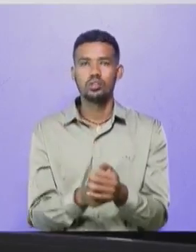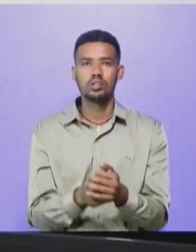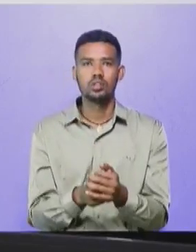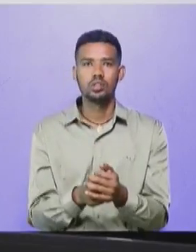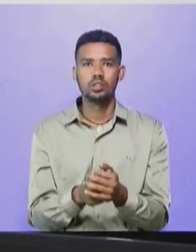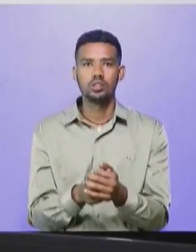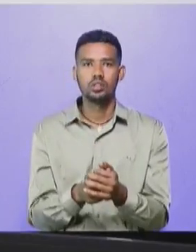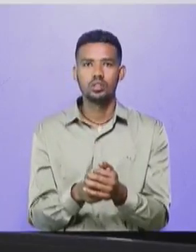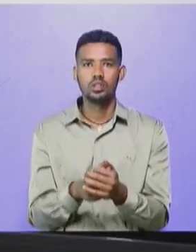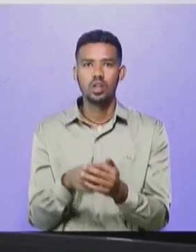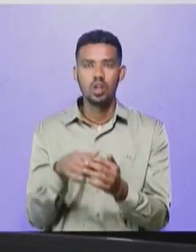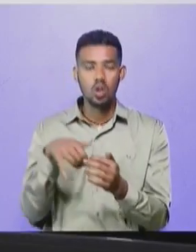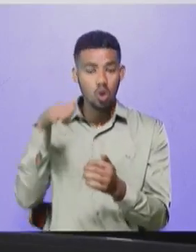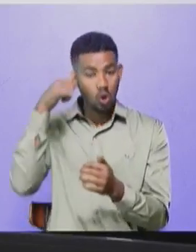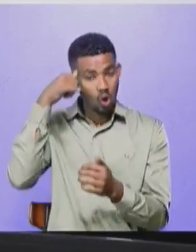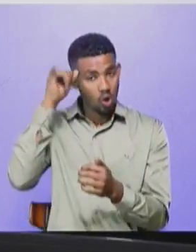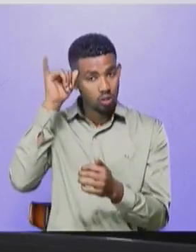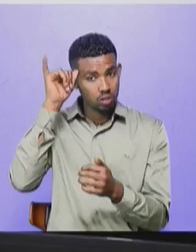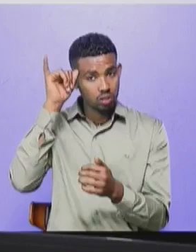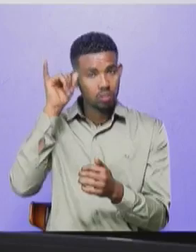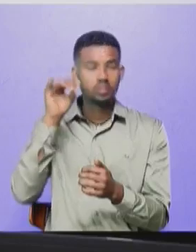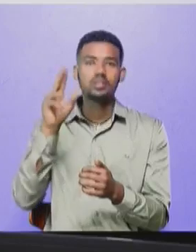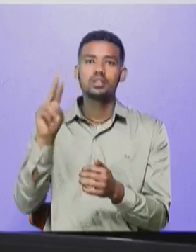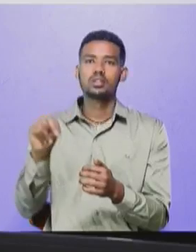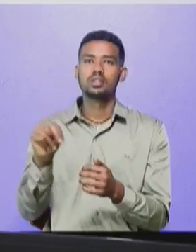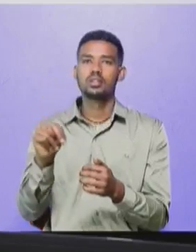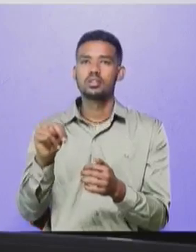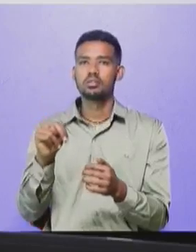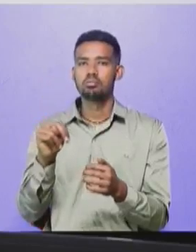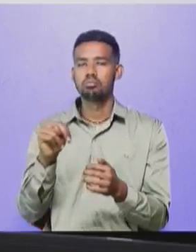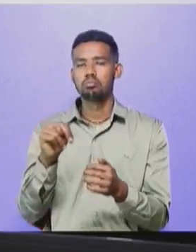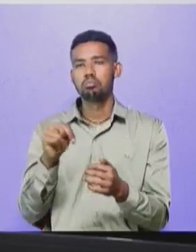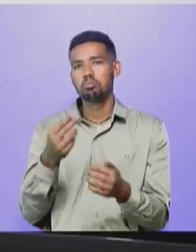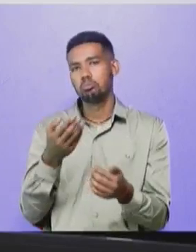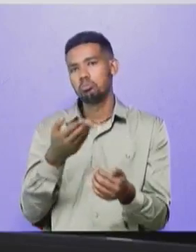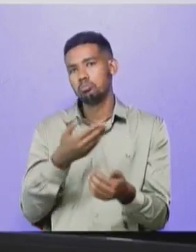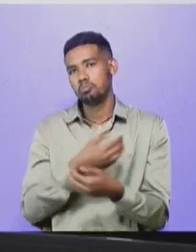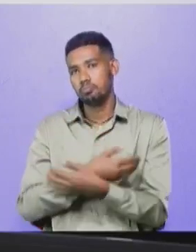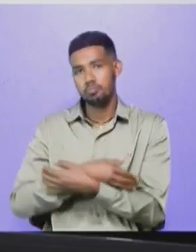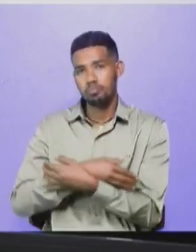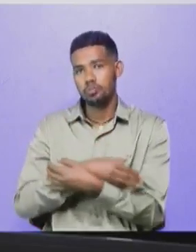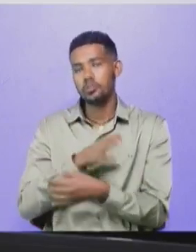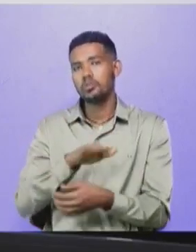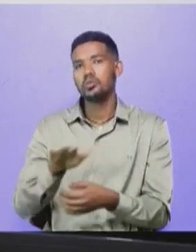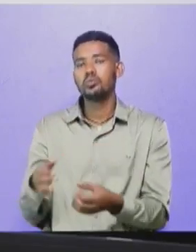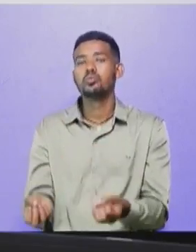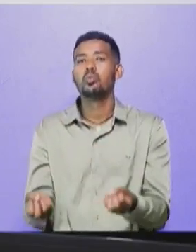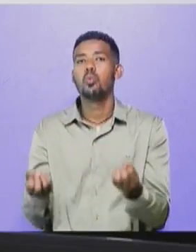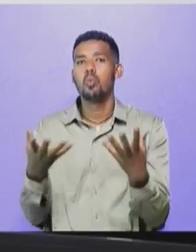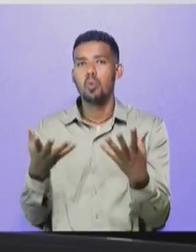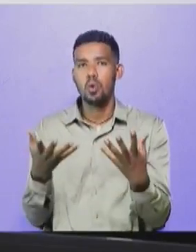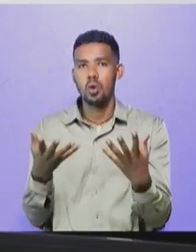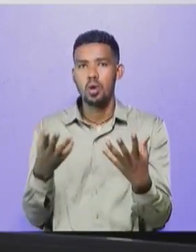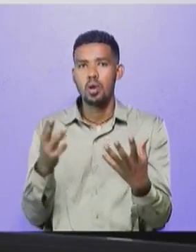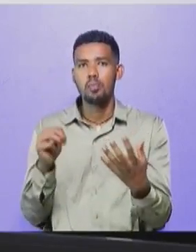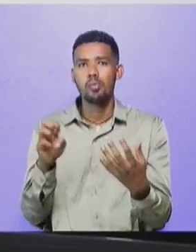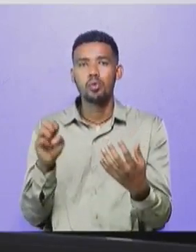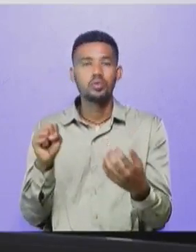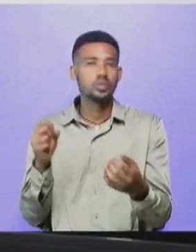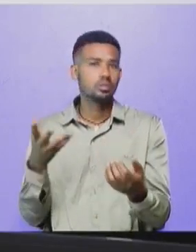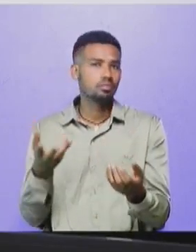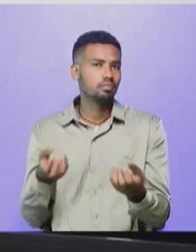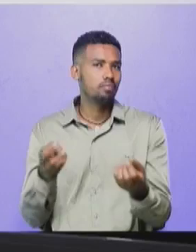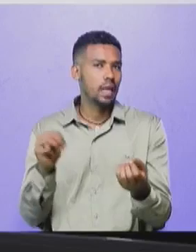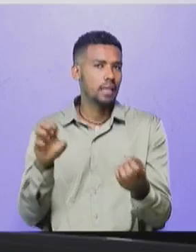Ox, oxen. Child, children. Mouse, mice.